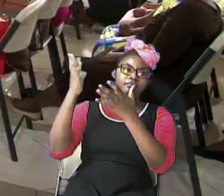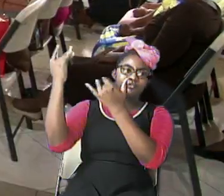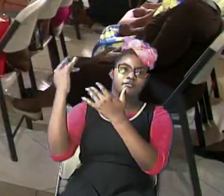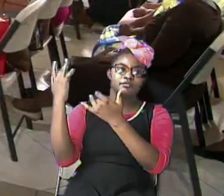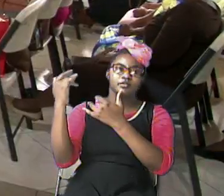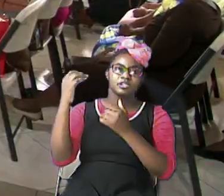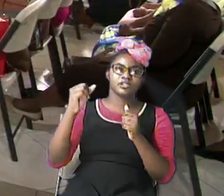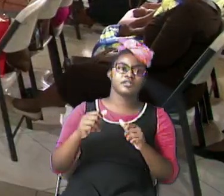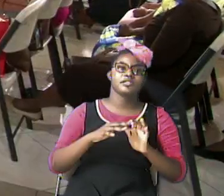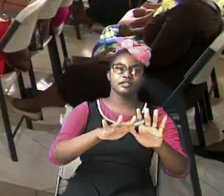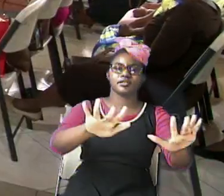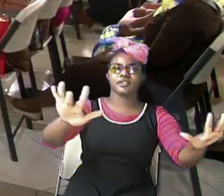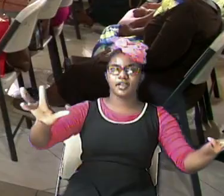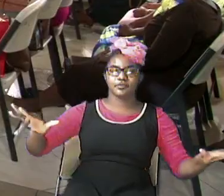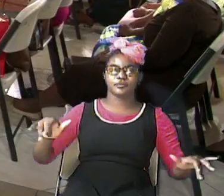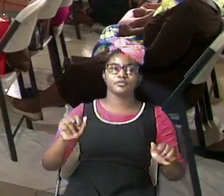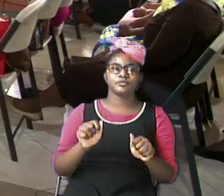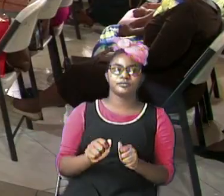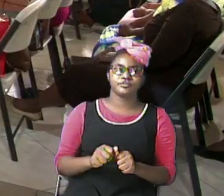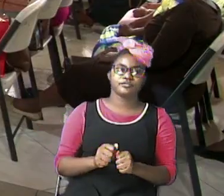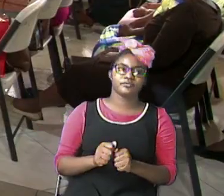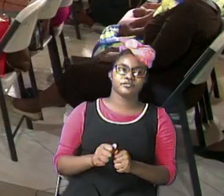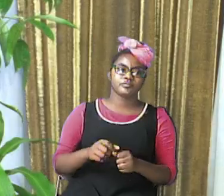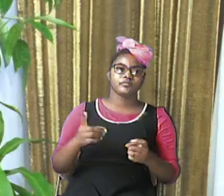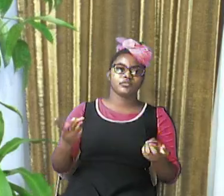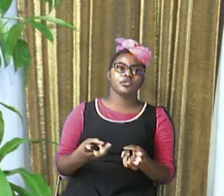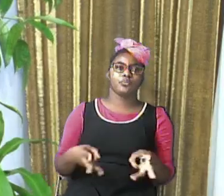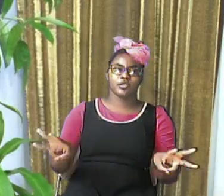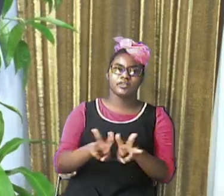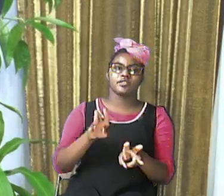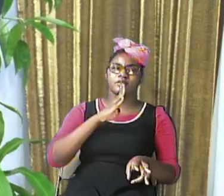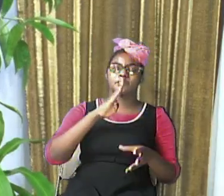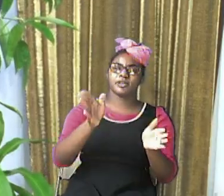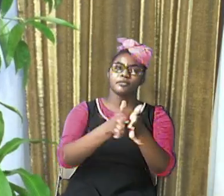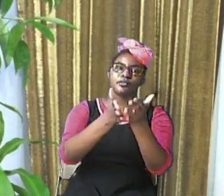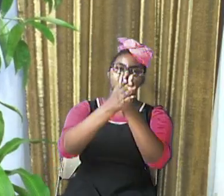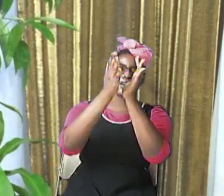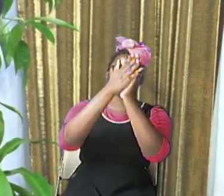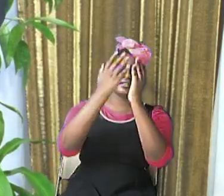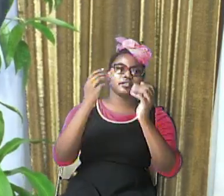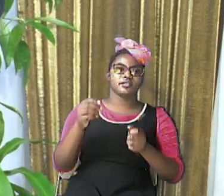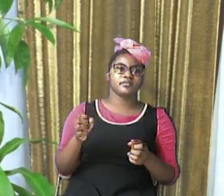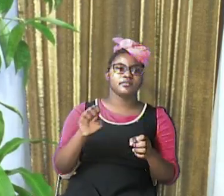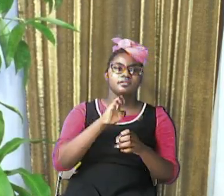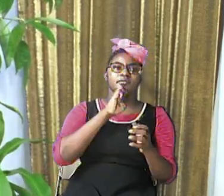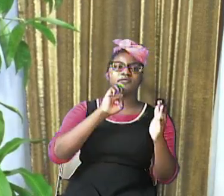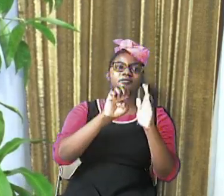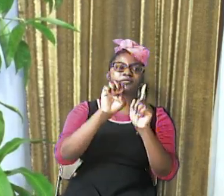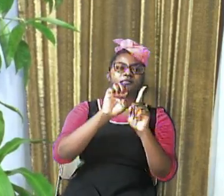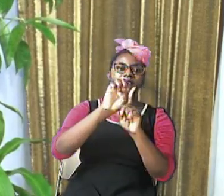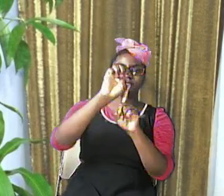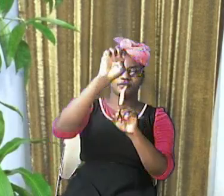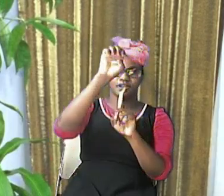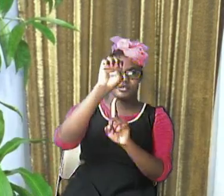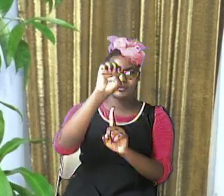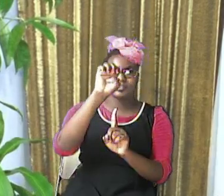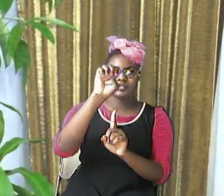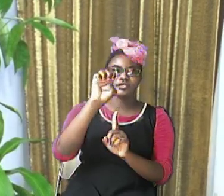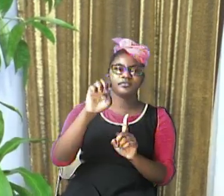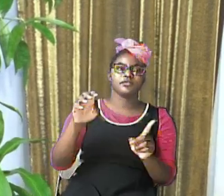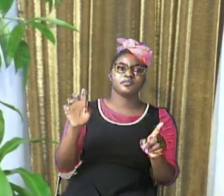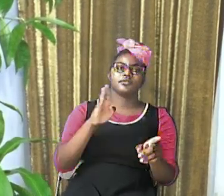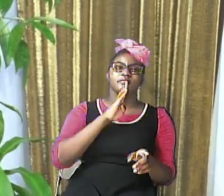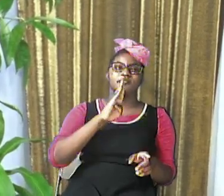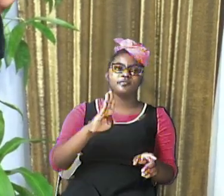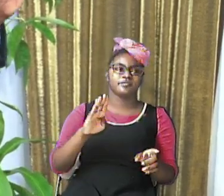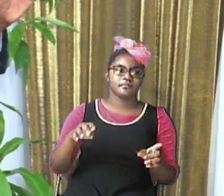endure forever. And He deserves to be lifted up. He deserves to be elevated. He deserves to be lifted high.